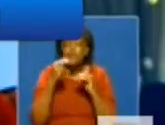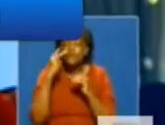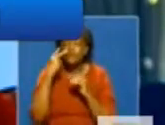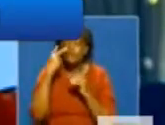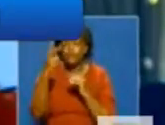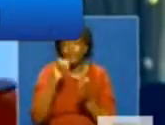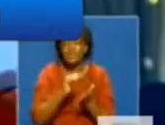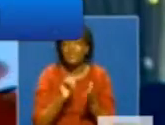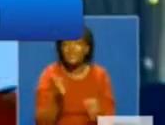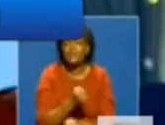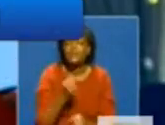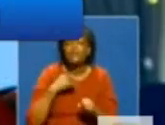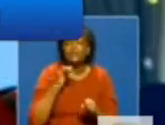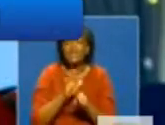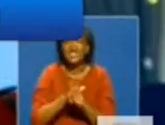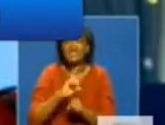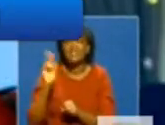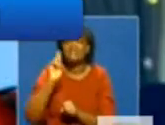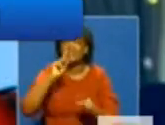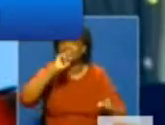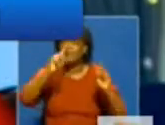multiple referendum questions.